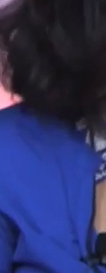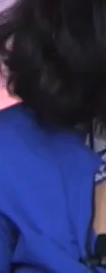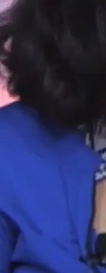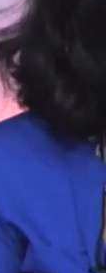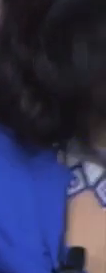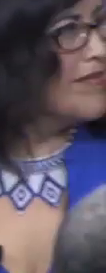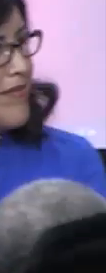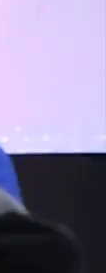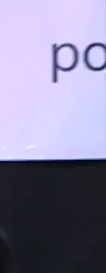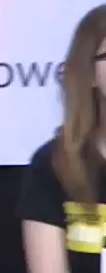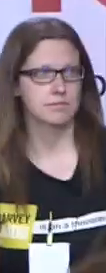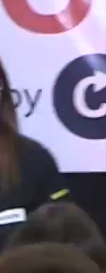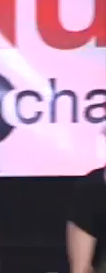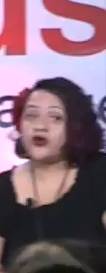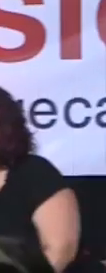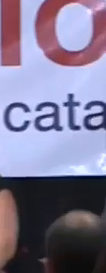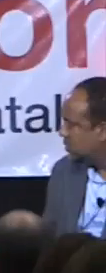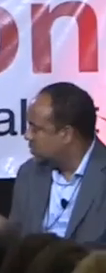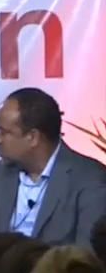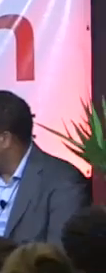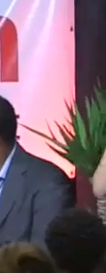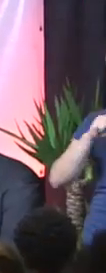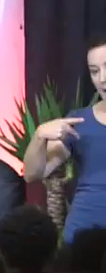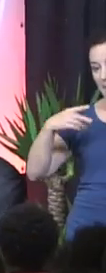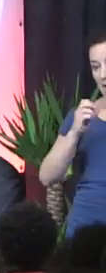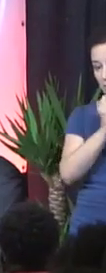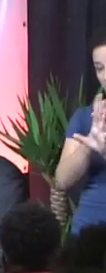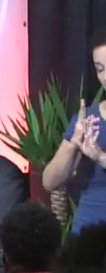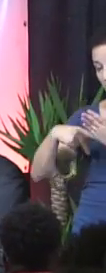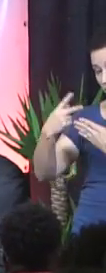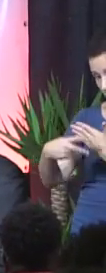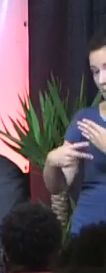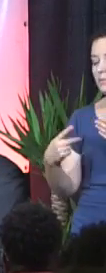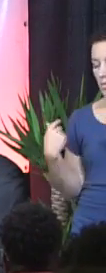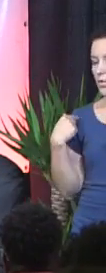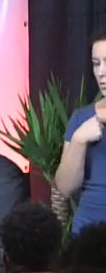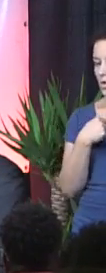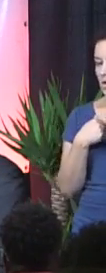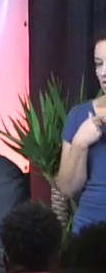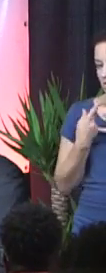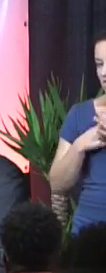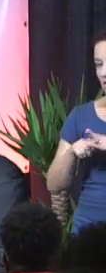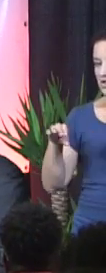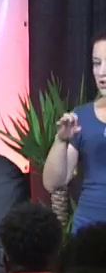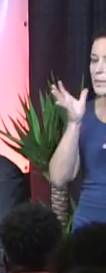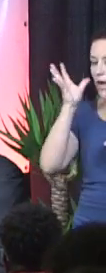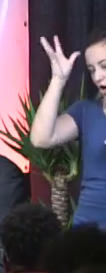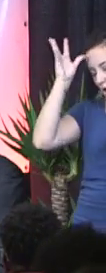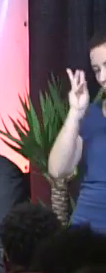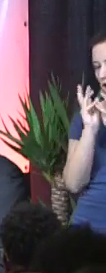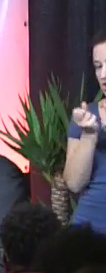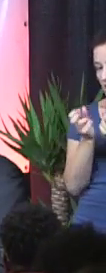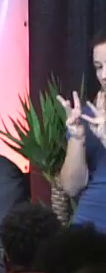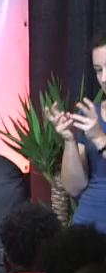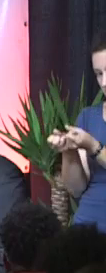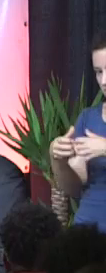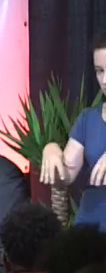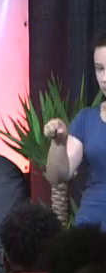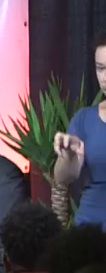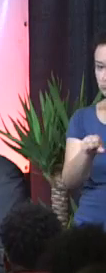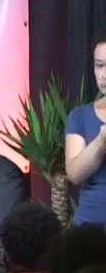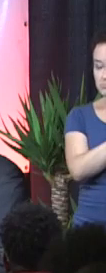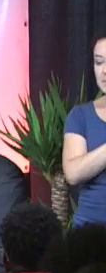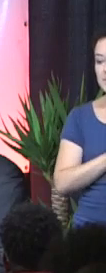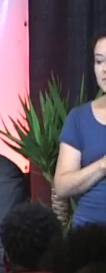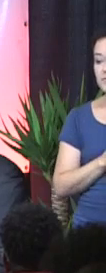I mean, we have a technical applicant prep program, and as a part of that, we're starting to do parent workshops.